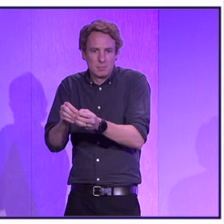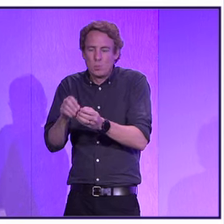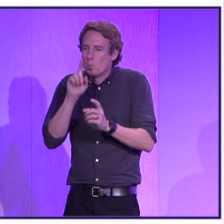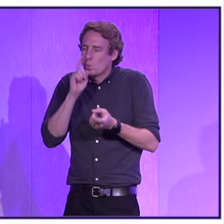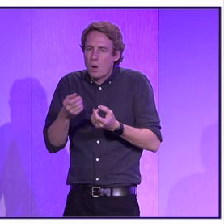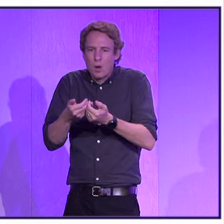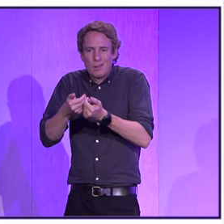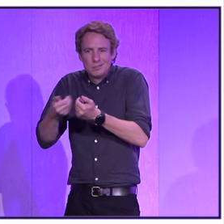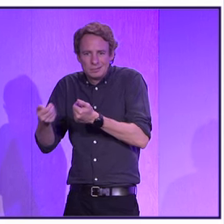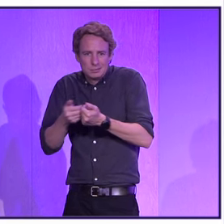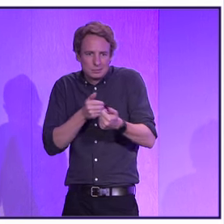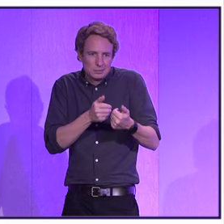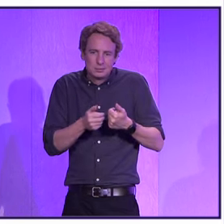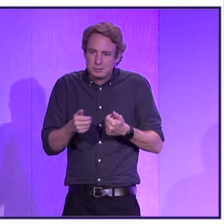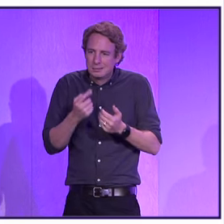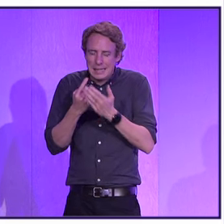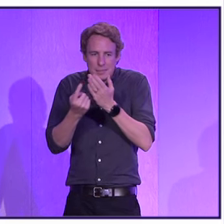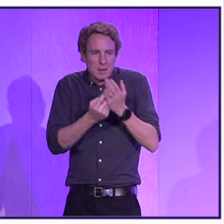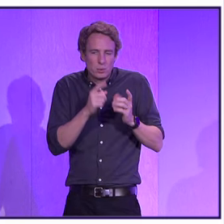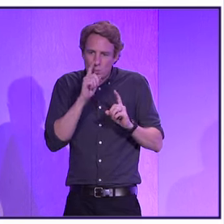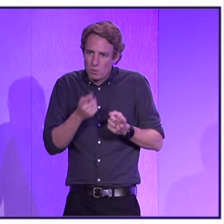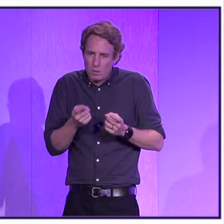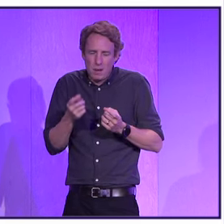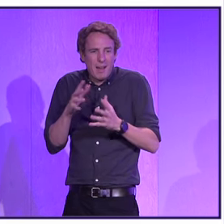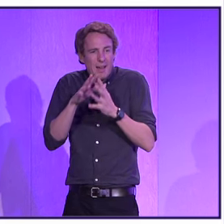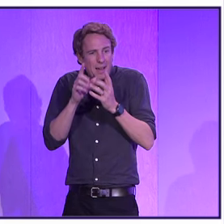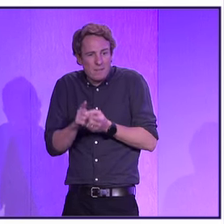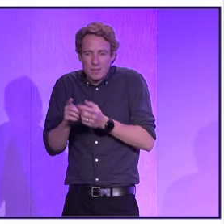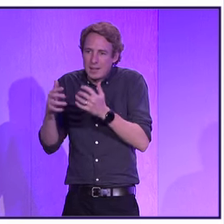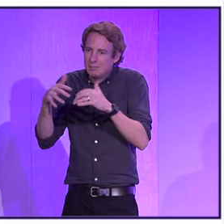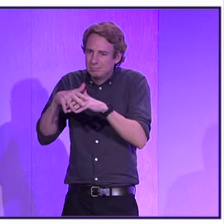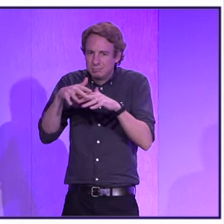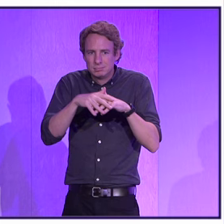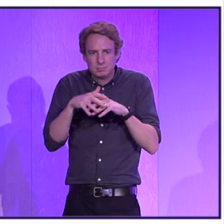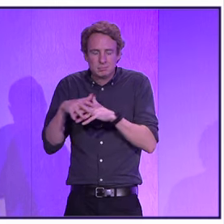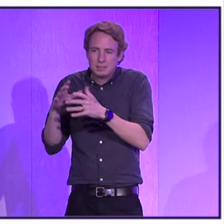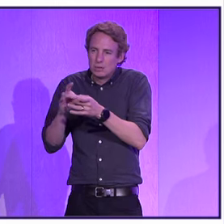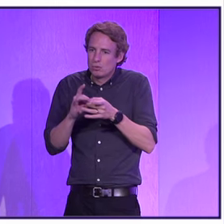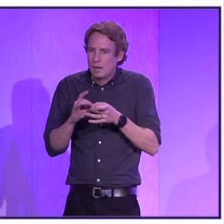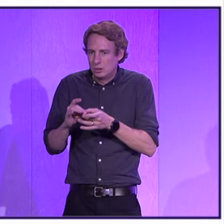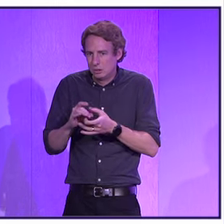independently anymore. The interactions between things matter.